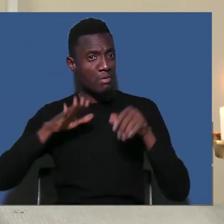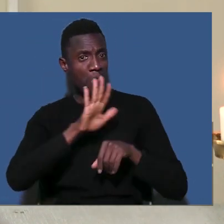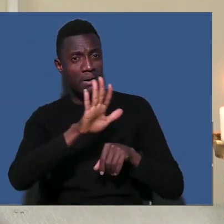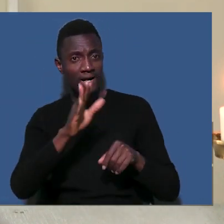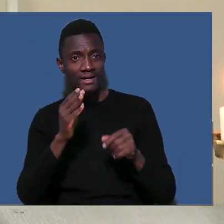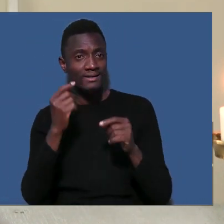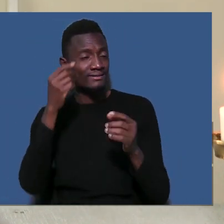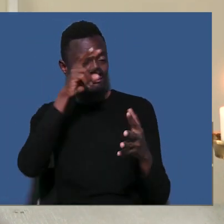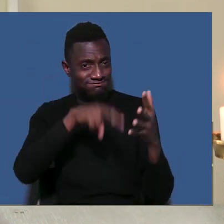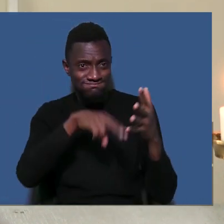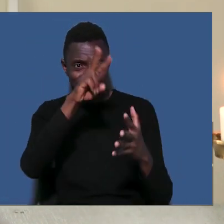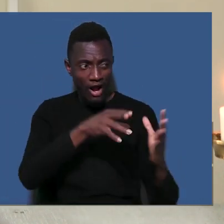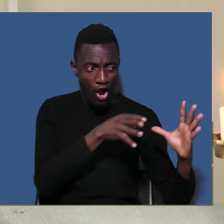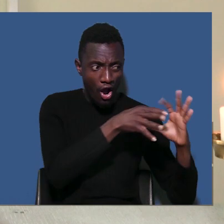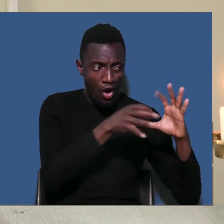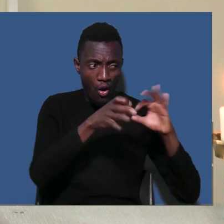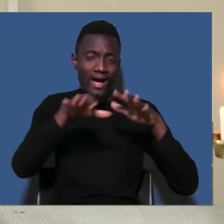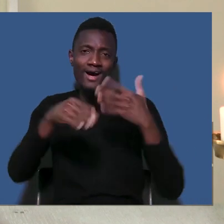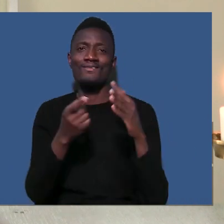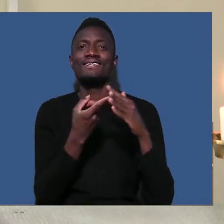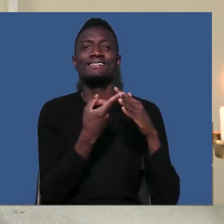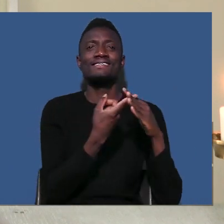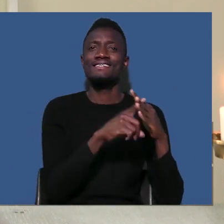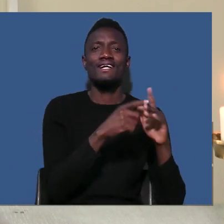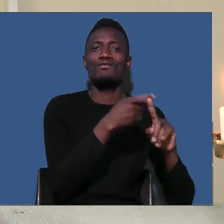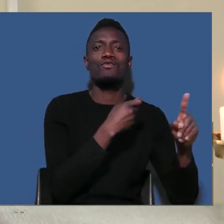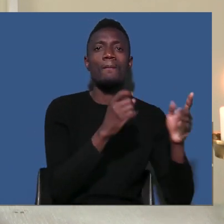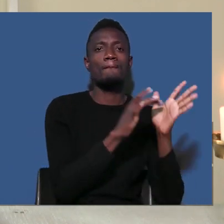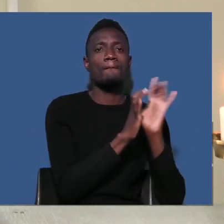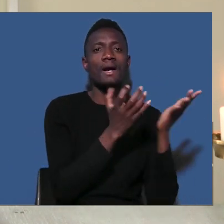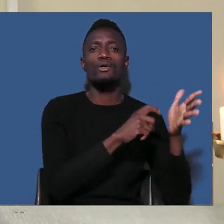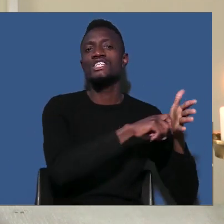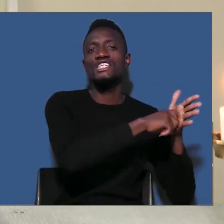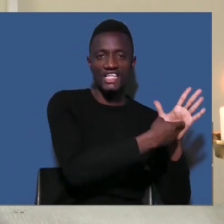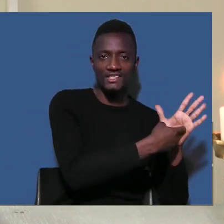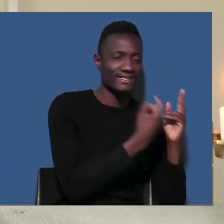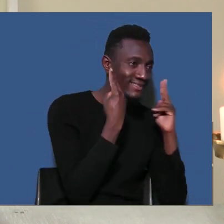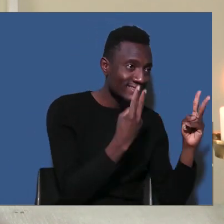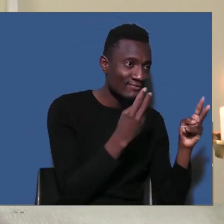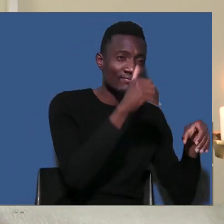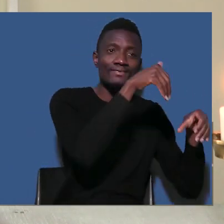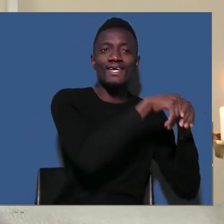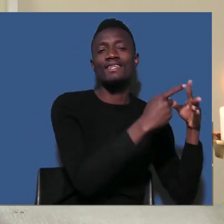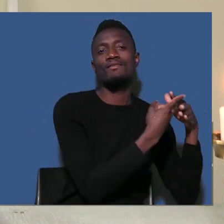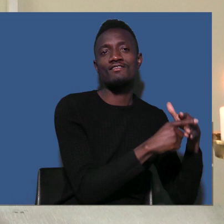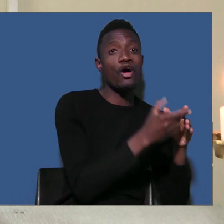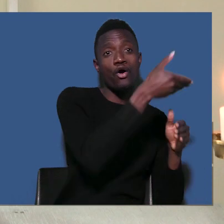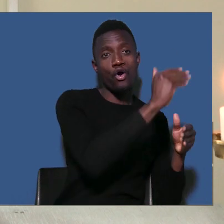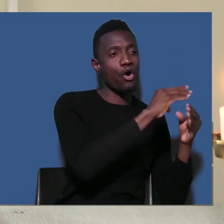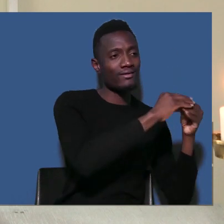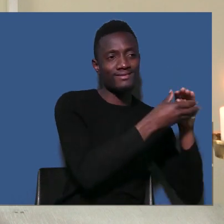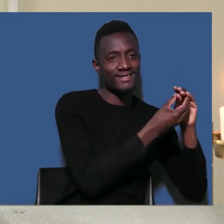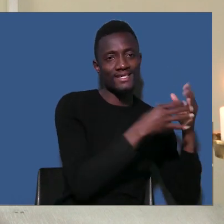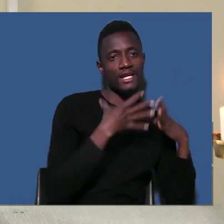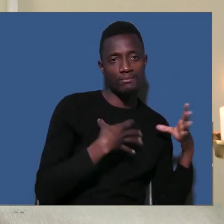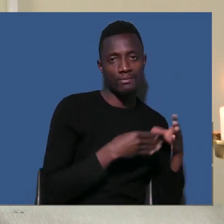the beginning, God created heaven and earth. When you continue, and continue all the way to Revelation,